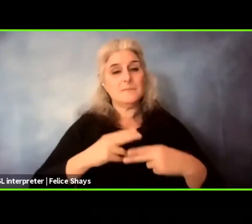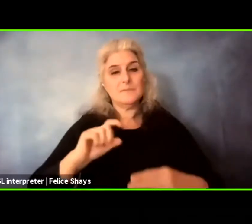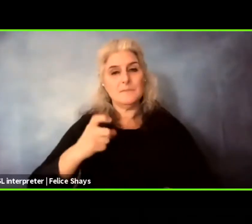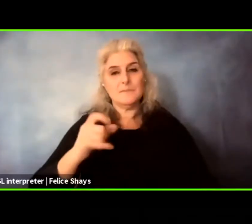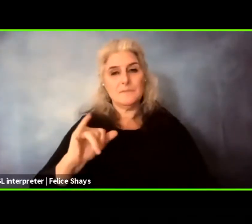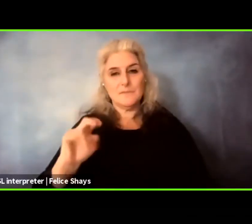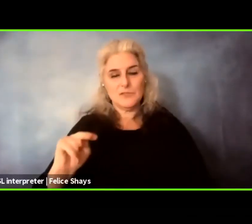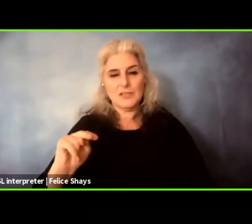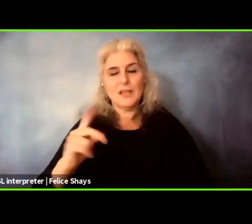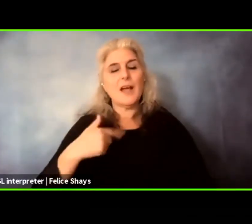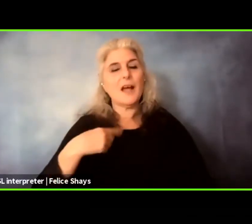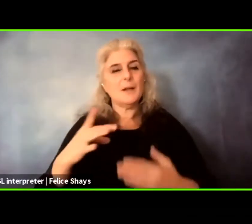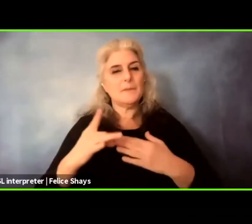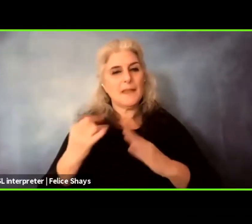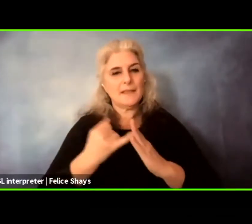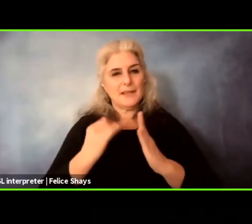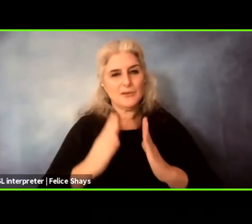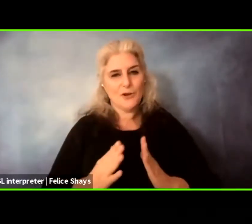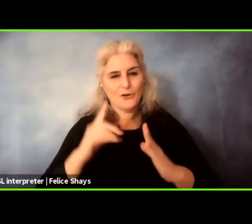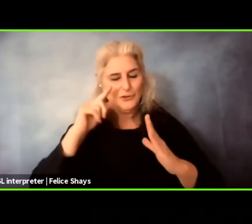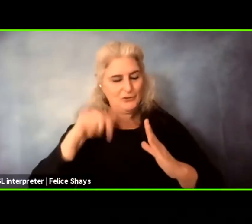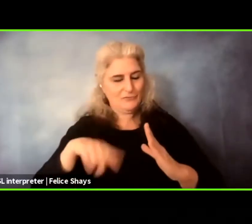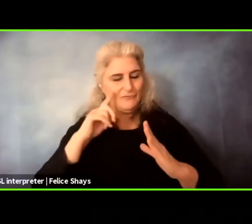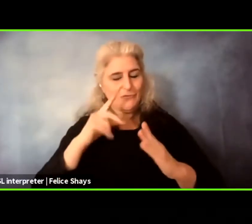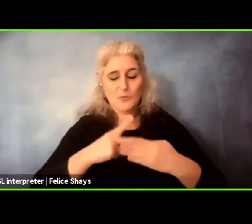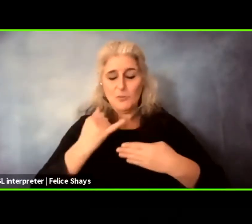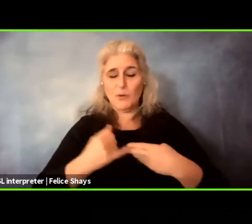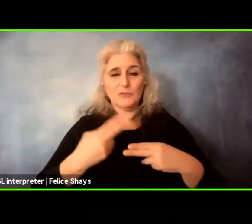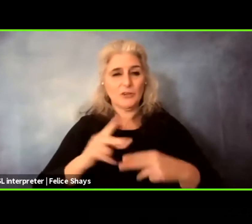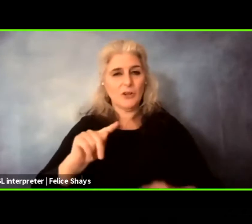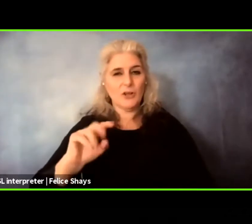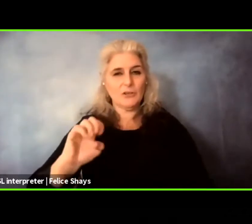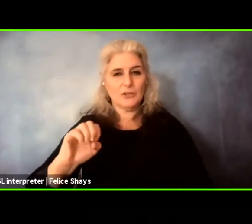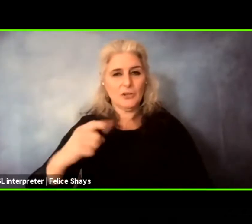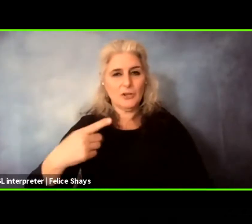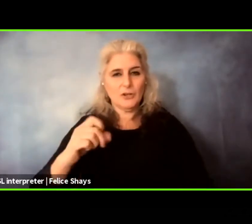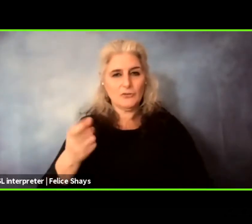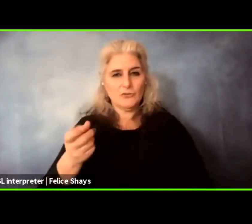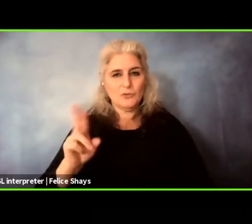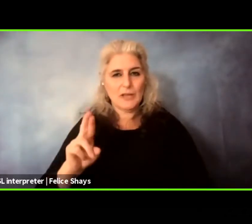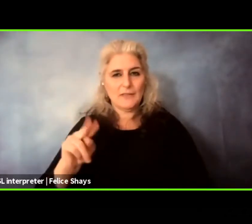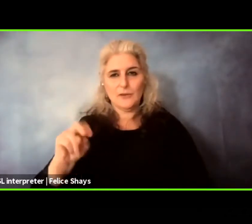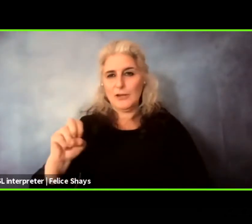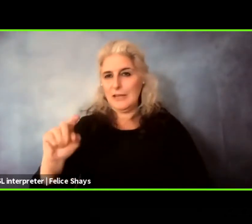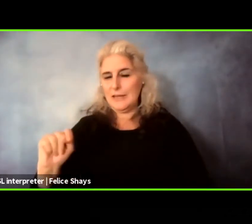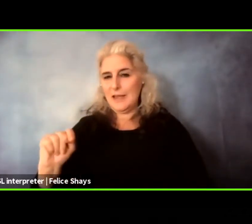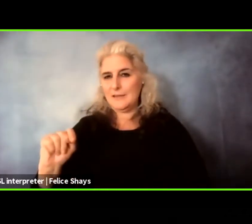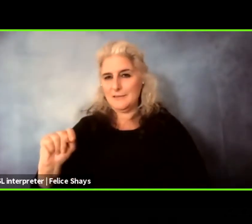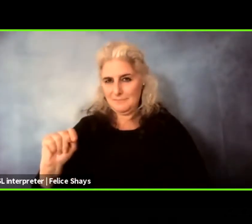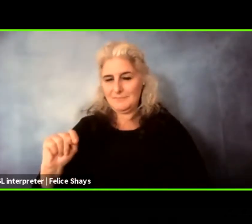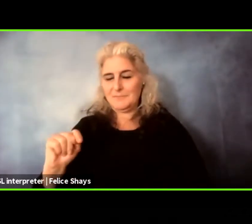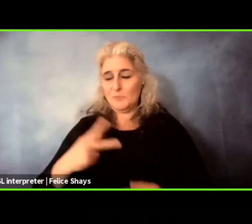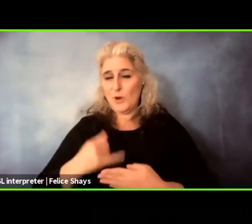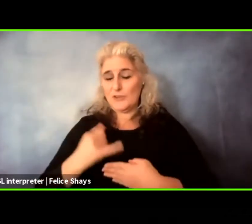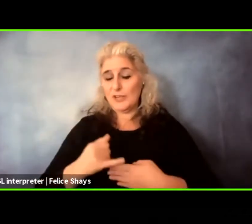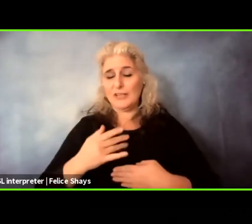am the lead artist on Togethernet project. This was a team effort. My teammates are not here